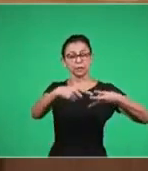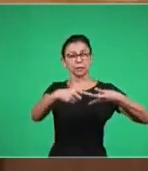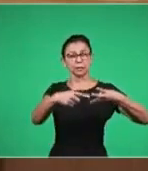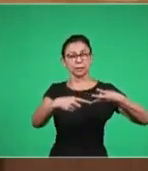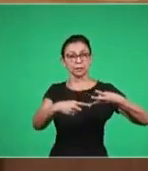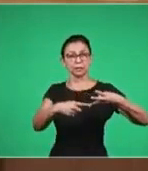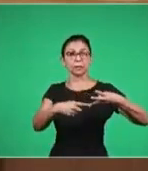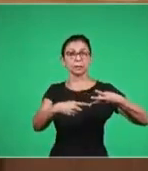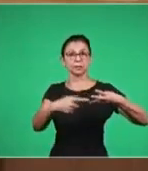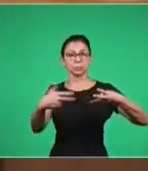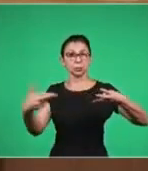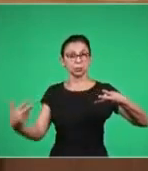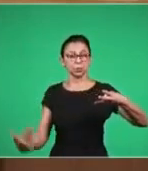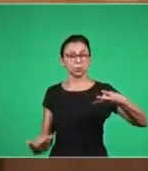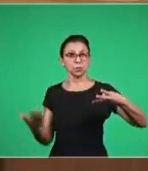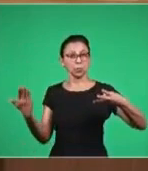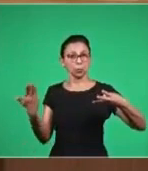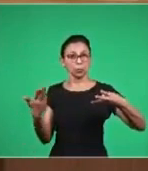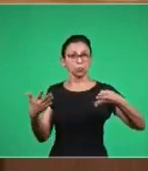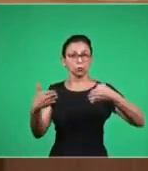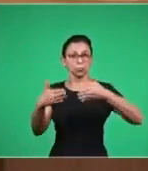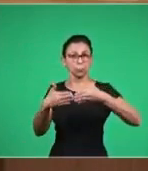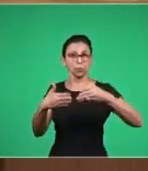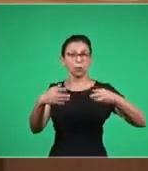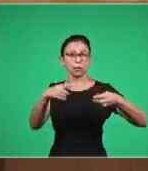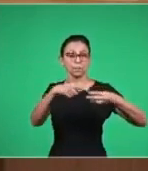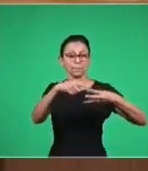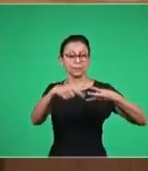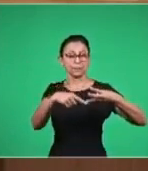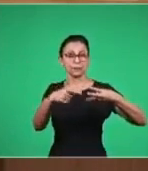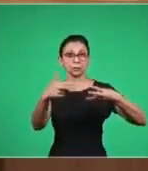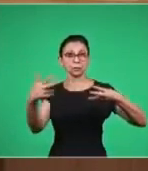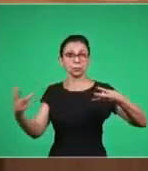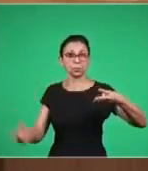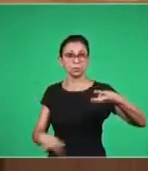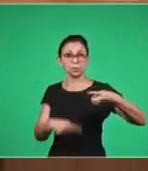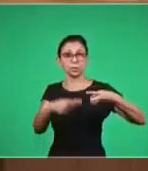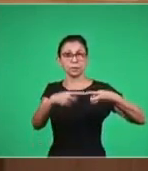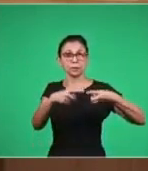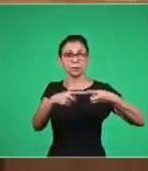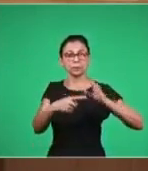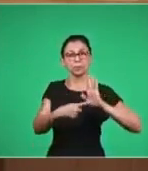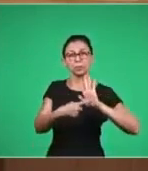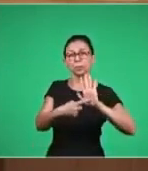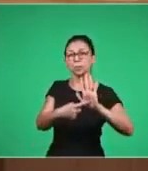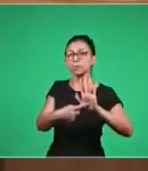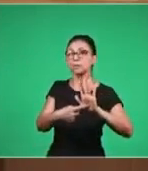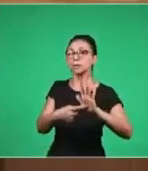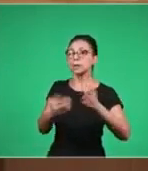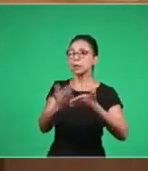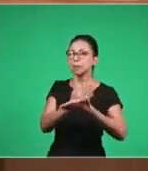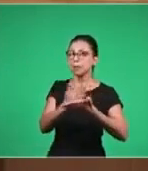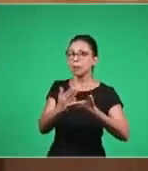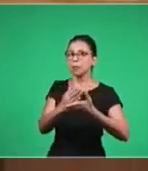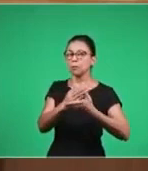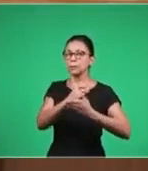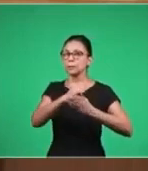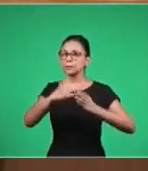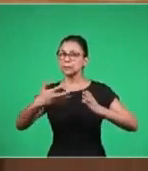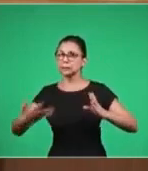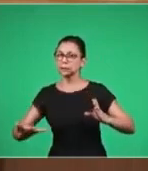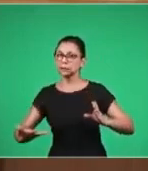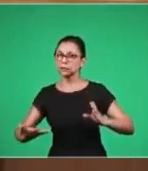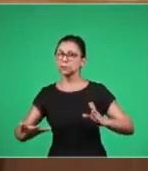today, we have to be talking about three specific aspects. First is showing some of